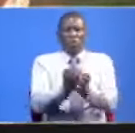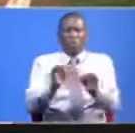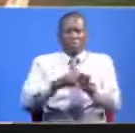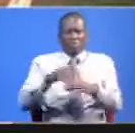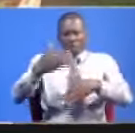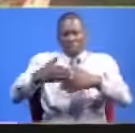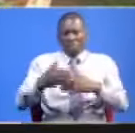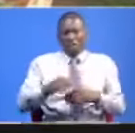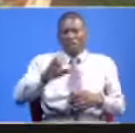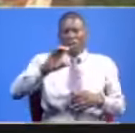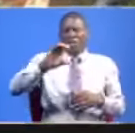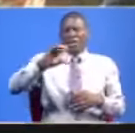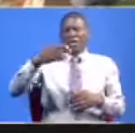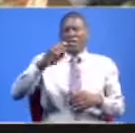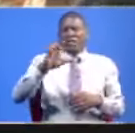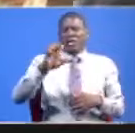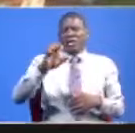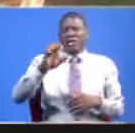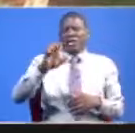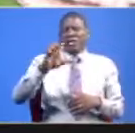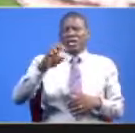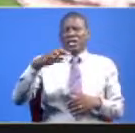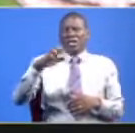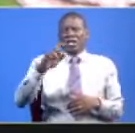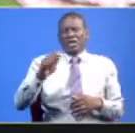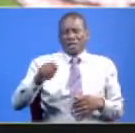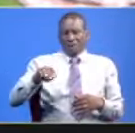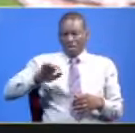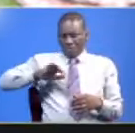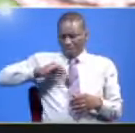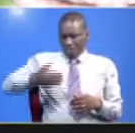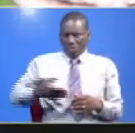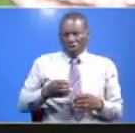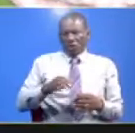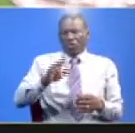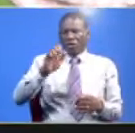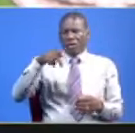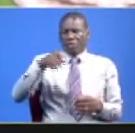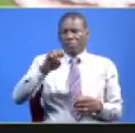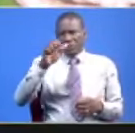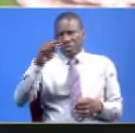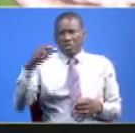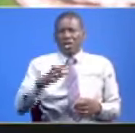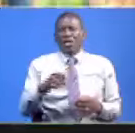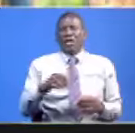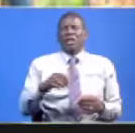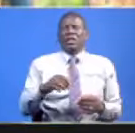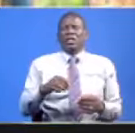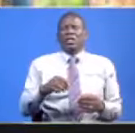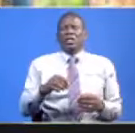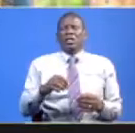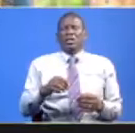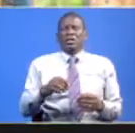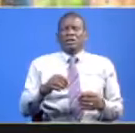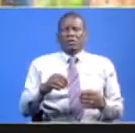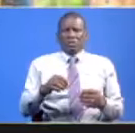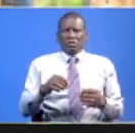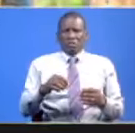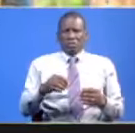and neighbors, Chelagat, who was the mother of Kipsang's child, allegedly had a relationship with a local police officer.